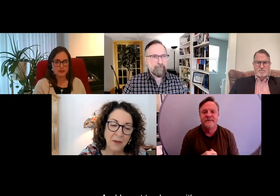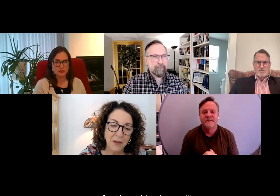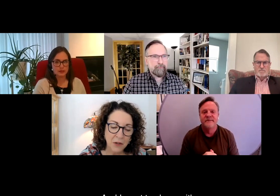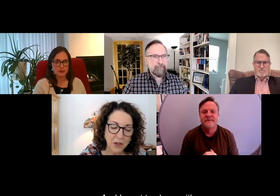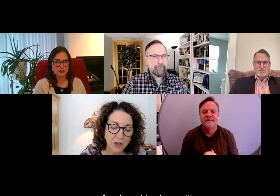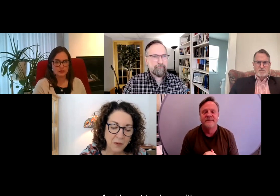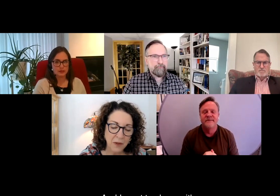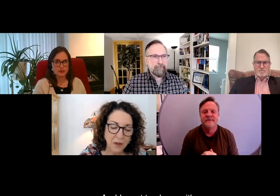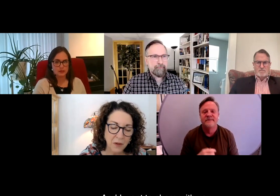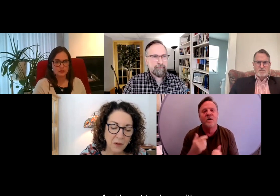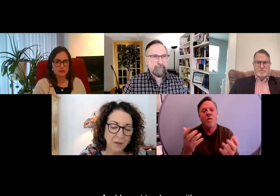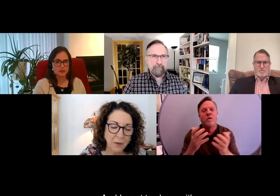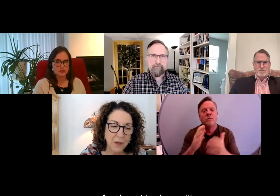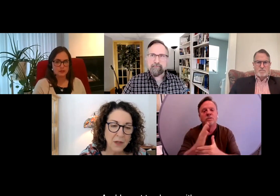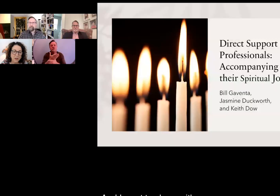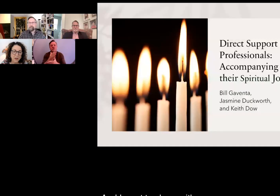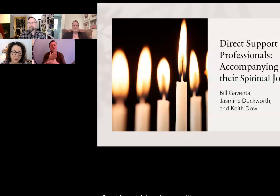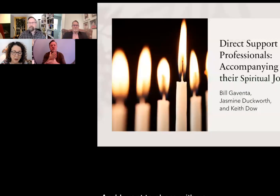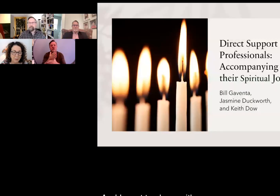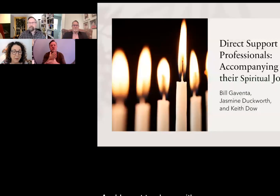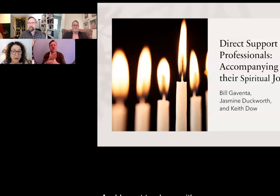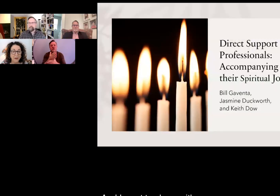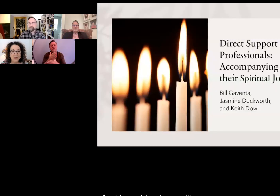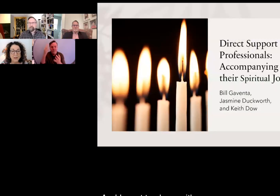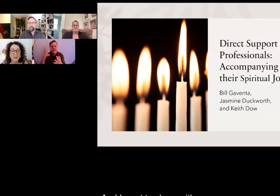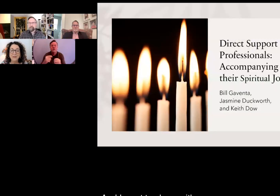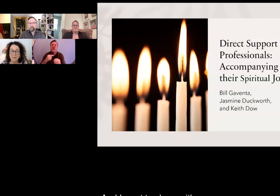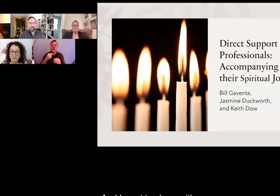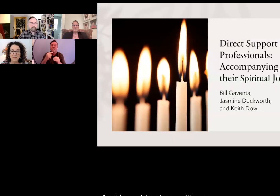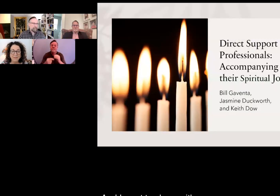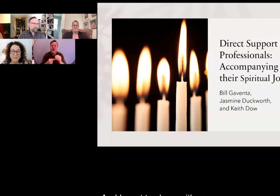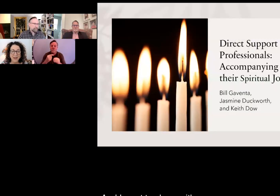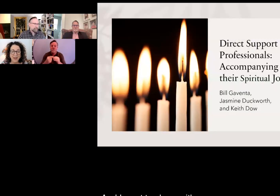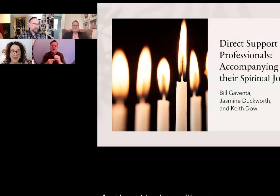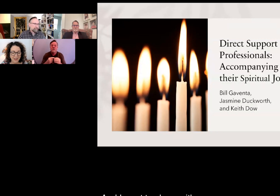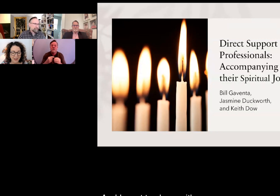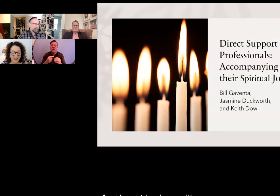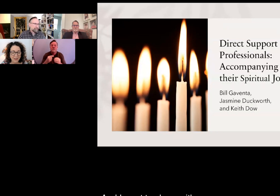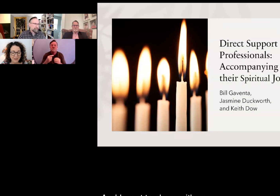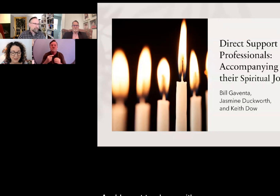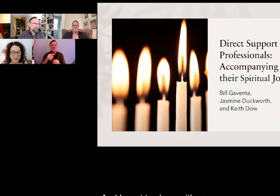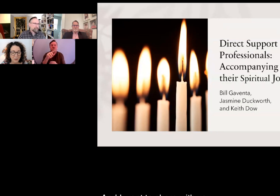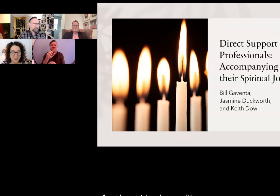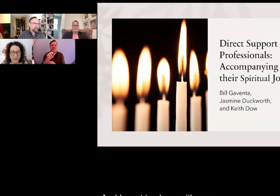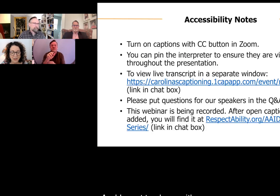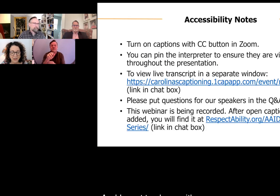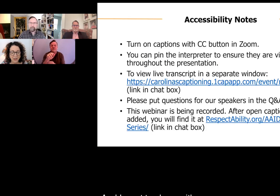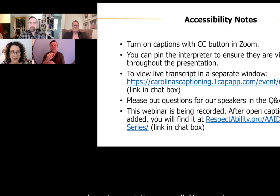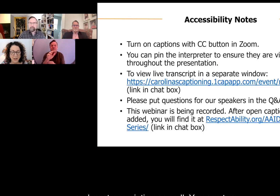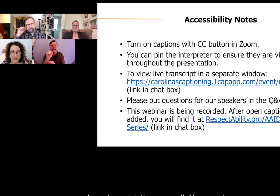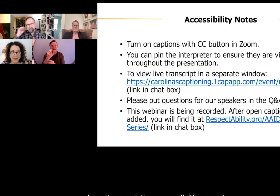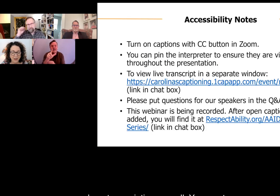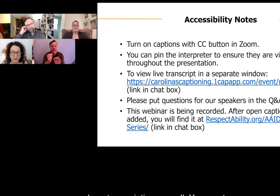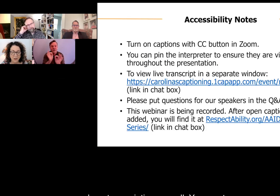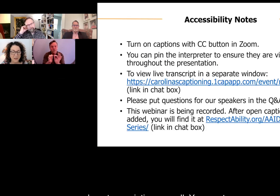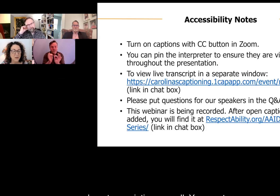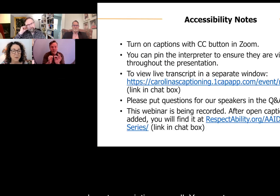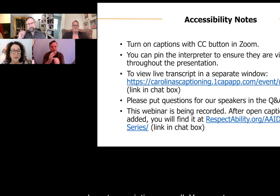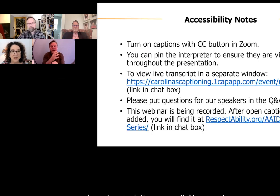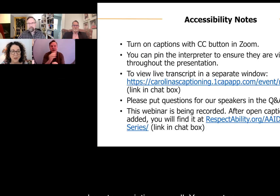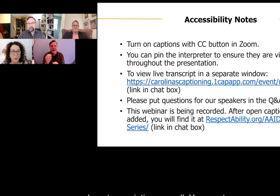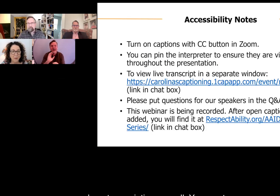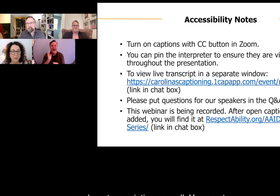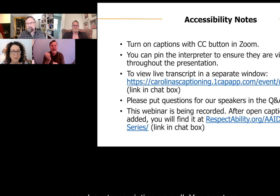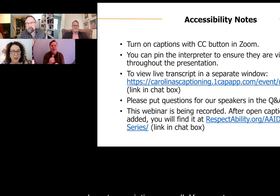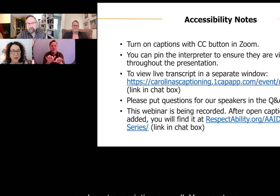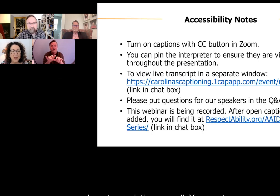and I want to share with you information about ASL interpretation and our